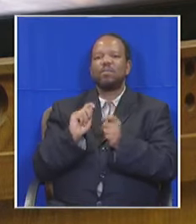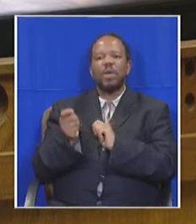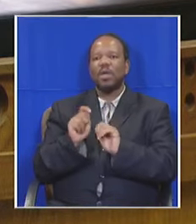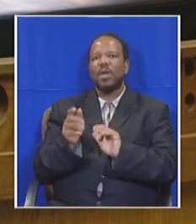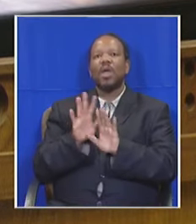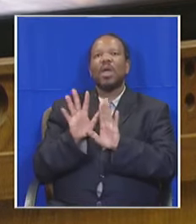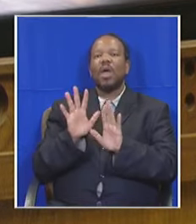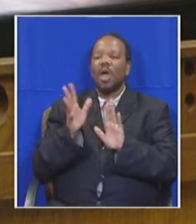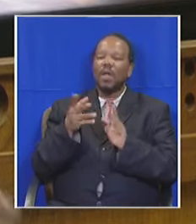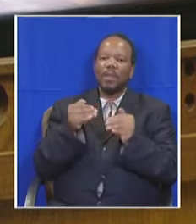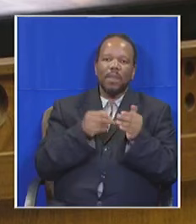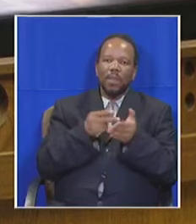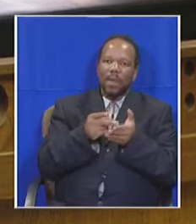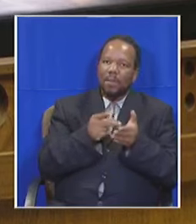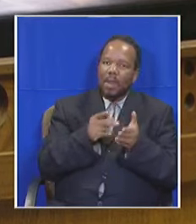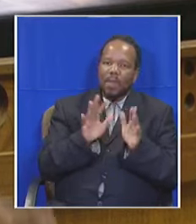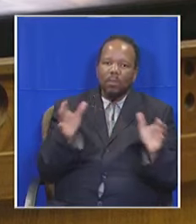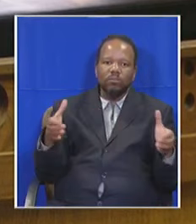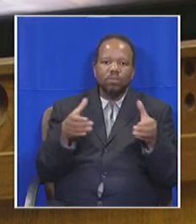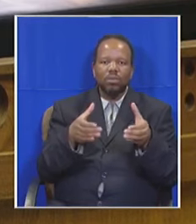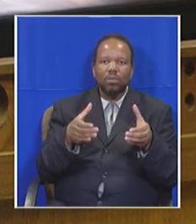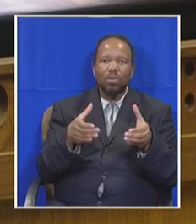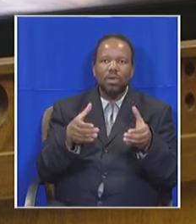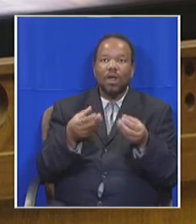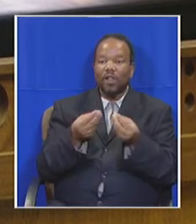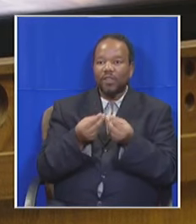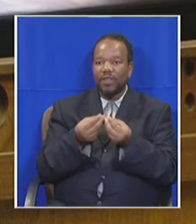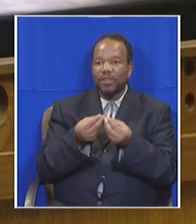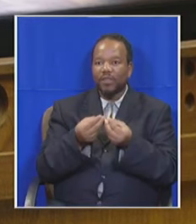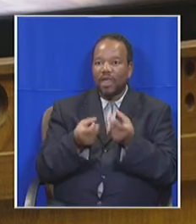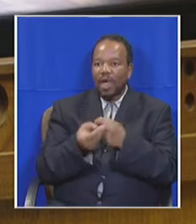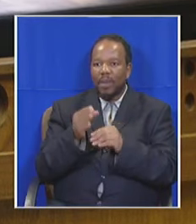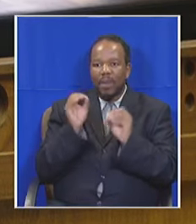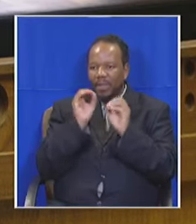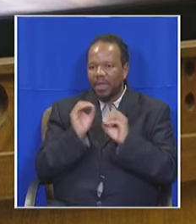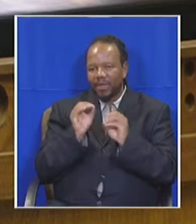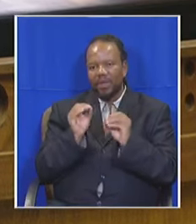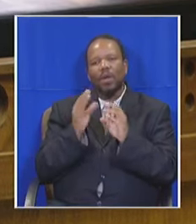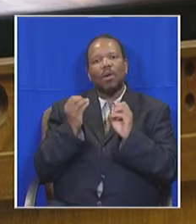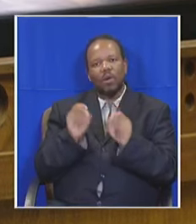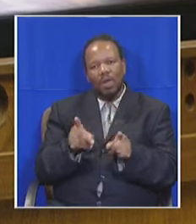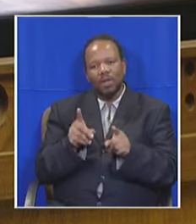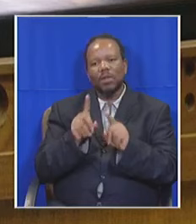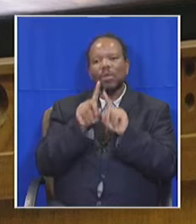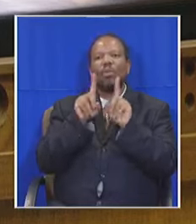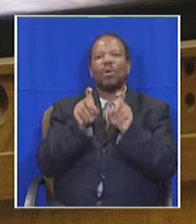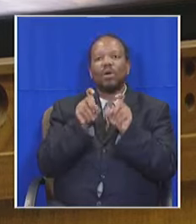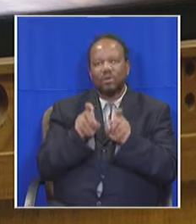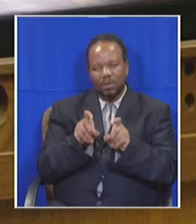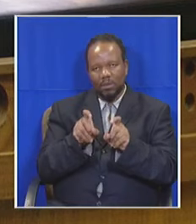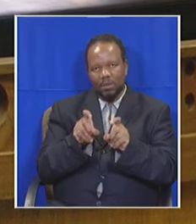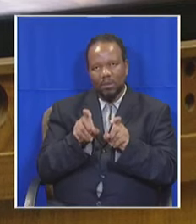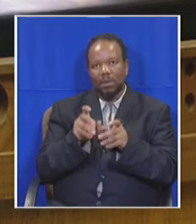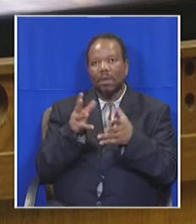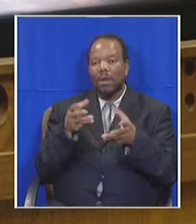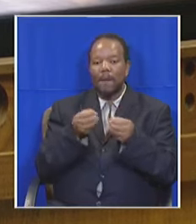made just for us to come and sit together. It materialized to nothing. But it begs the question, why is the